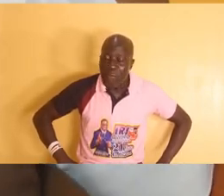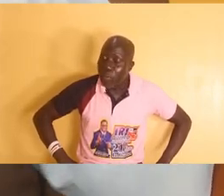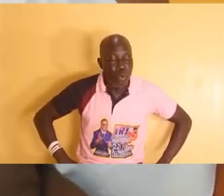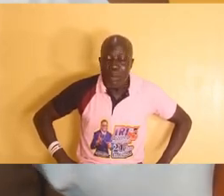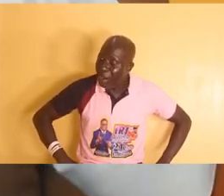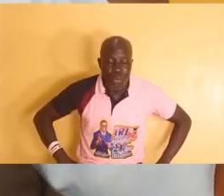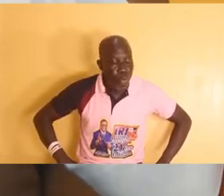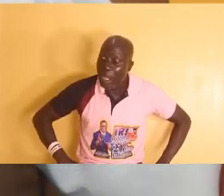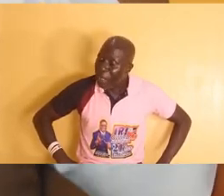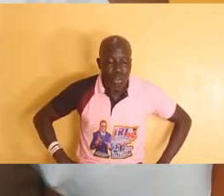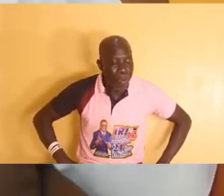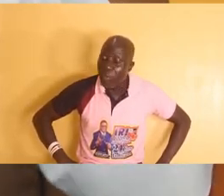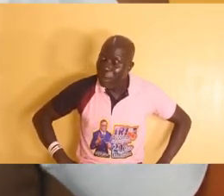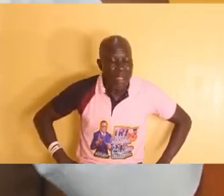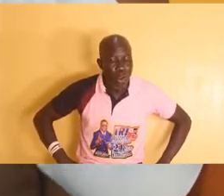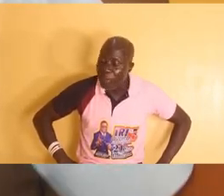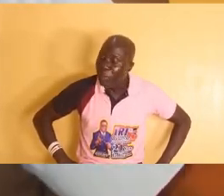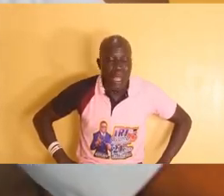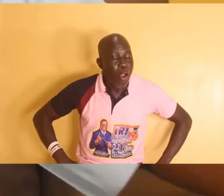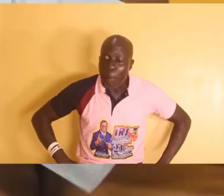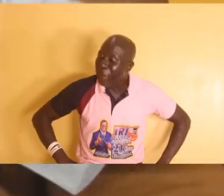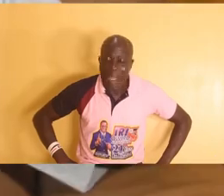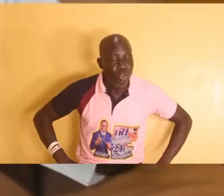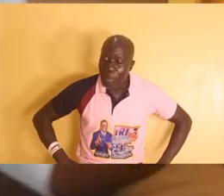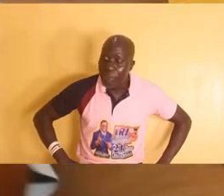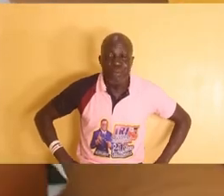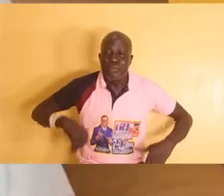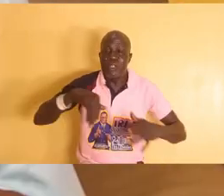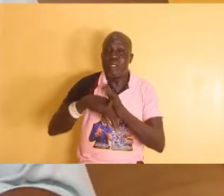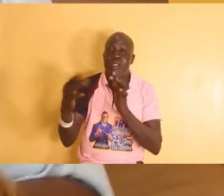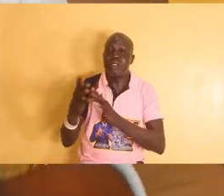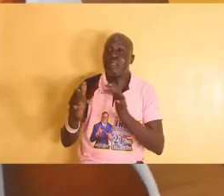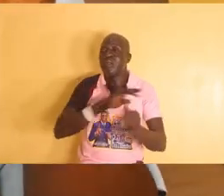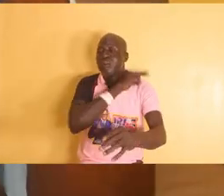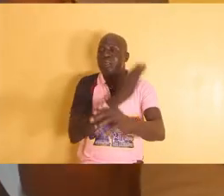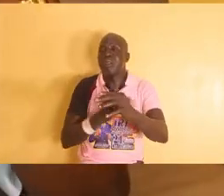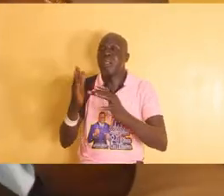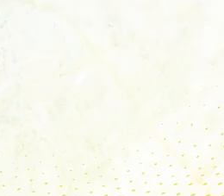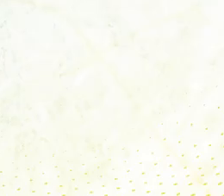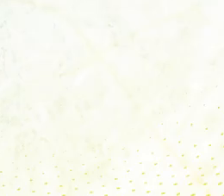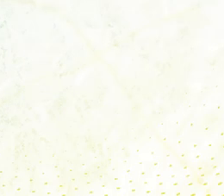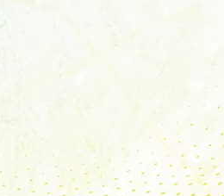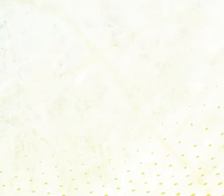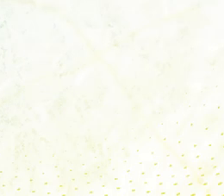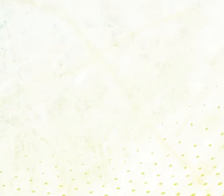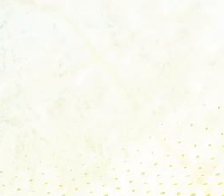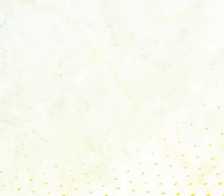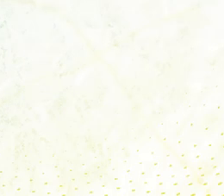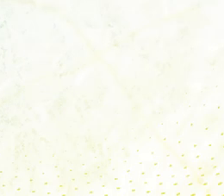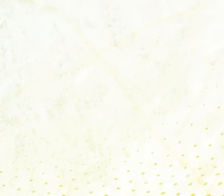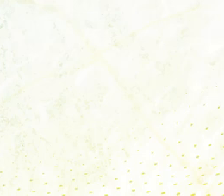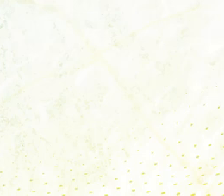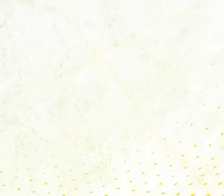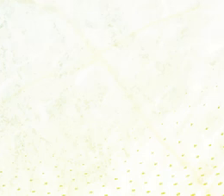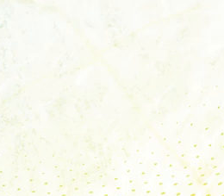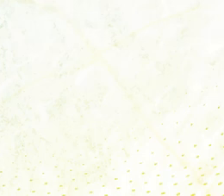Jesus. Yes. Oh Jesus. Yes. Oh Jesus. Yes. Oh Jesus. Yes. Oh Jesus. Yes. Oh Jesus. Yes. Oh Jesus. Yes. Oh Jesus. Yes. Oh Jesus. Yes. Oh Jesus. Yes. Oh Jesus. Yes. Oh Jesus. Yes. Oh Jesus. Yes. Oh Jesus. Yes. Oh Jesus. Yes. Oh Jesus. Yes. Oh Jesus. Yes. Oh Jesus. Yes. Oh Jesus. Yes. Oh Jesus. Yes. Oh Jesus. Yes. Oh Jesus. Yes. Oh Jesus. Yes. Oh Jesus. Yes. Oh Jesus. Yes. Oh Jesus. Yes. Oh Jesus. Yes. Oh Jesus. Yes. Oh Jesus. Yes. Oh Jesus. Yes. Oh Jesus. Yes. Oh Jesus. Yes. Oh Jesus. Yes. Oh Jesus. Yes. Oh Jesus. Yes. Oh Jesus. Yes. Oh Jesus. Yes. Oh Jesus. Yes. Oh Jesus. Yes. Oh Jesus. Yes. Oh